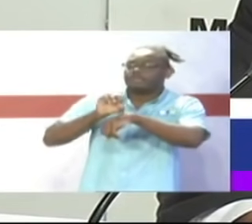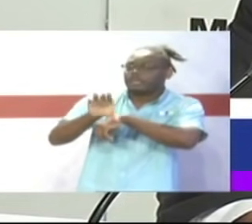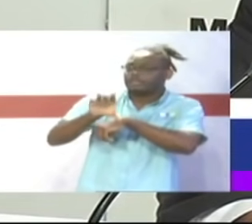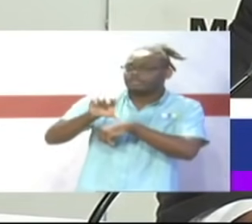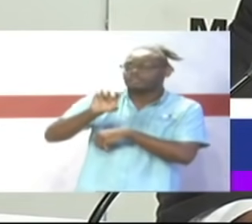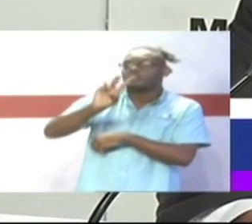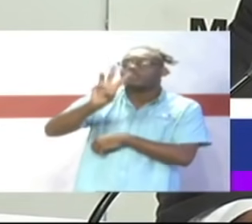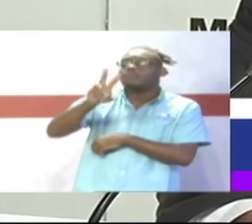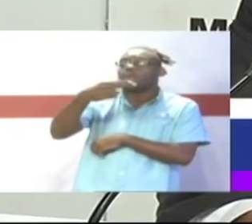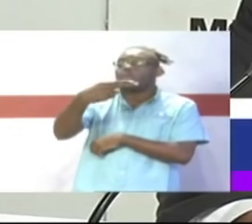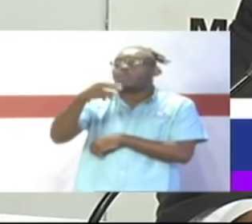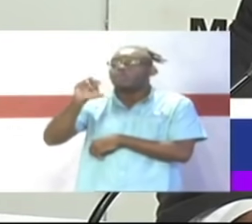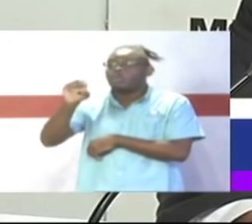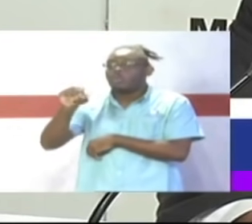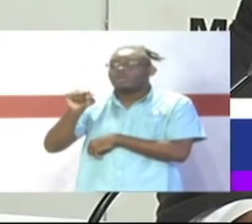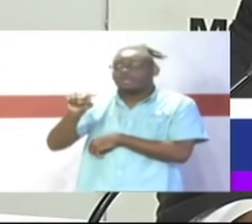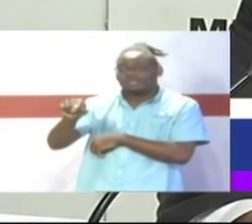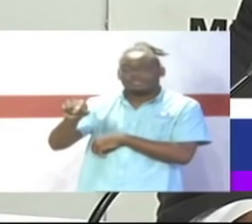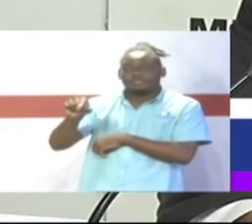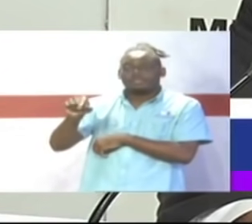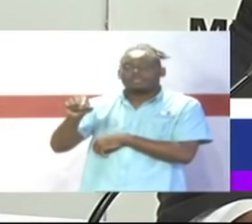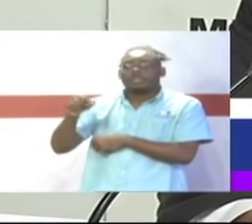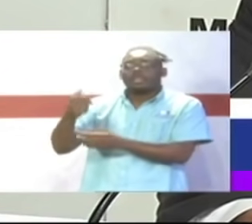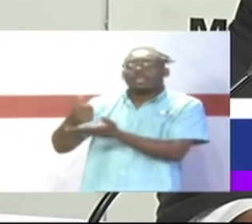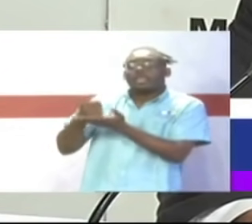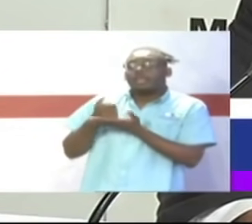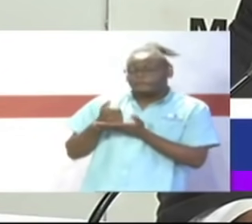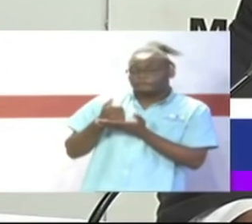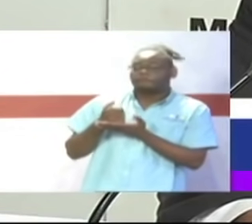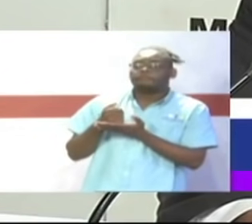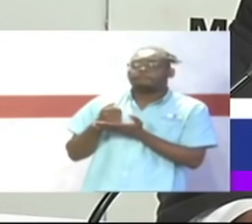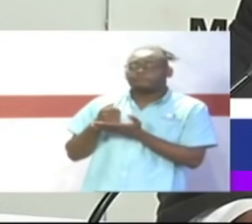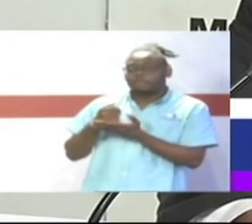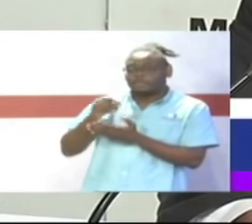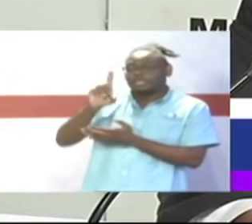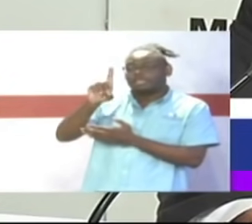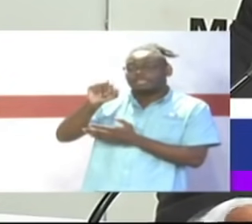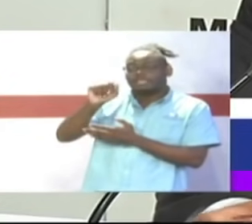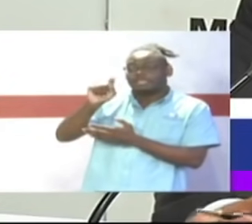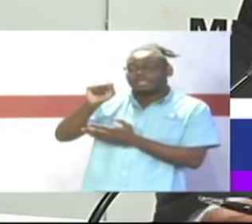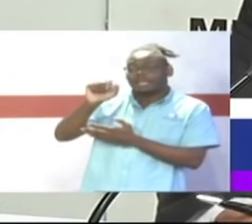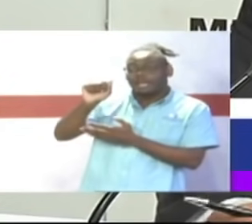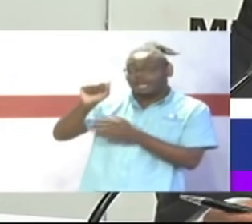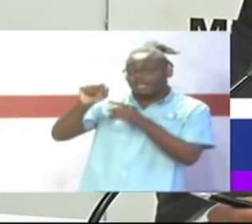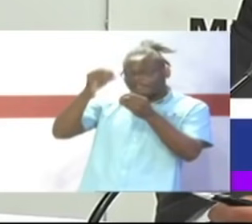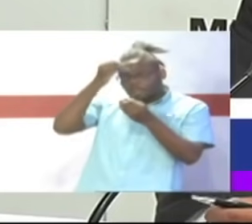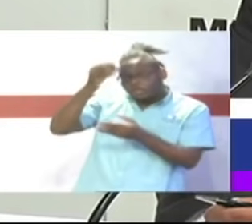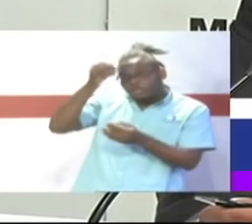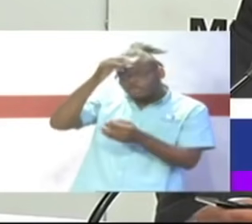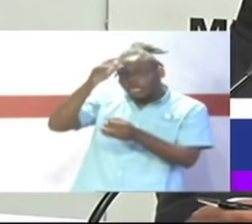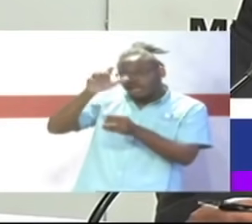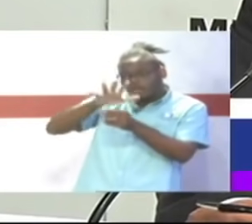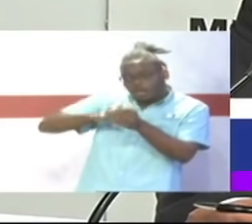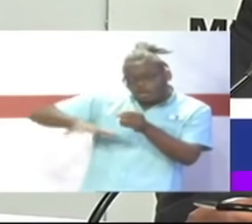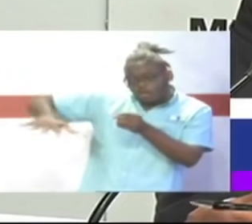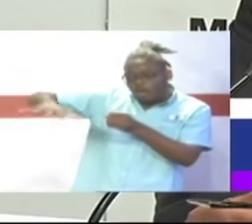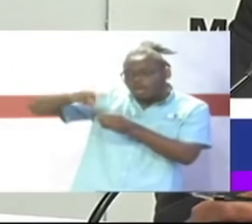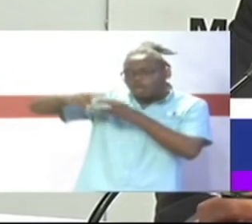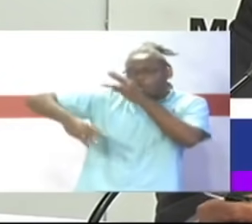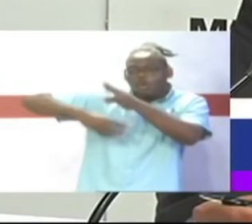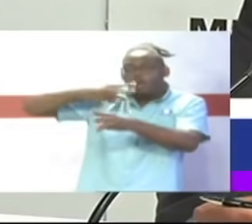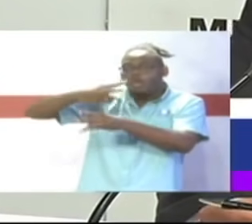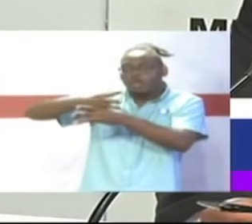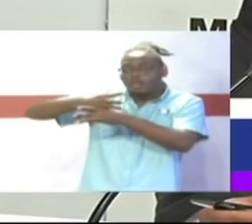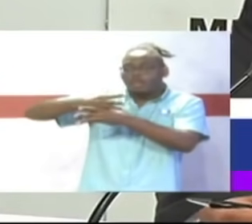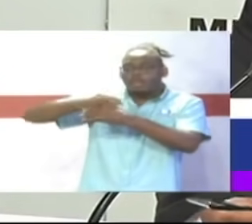over the world. For example, Israel would have presented data. They would have taken data from the UK, from US in their studies,